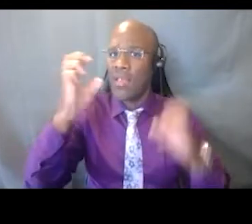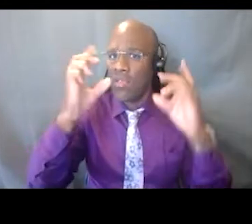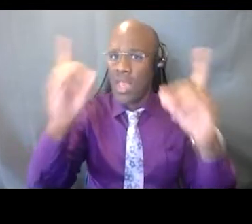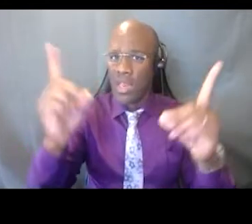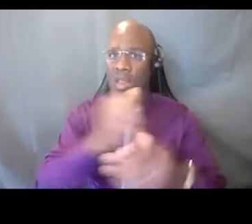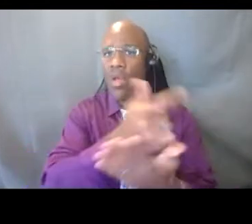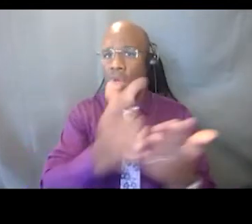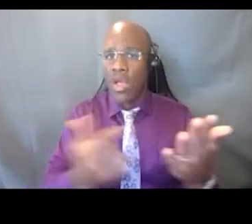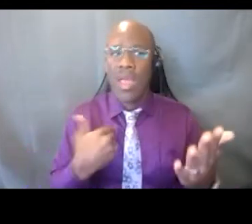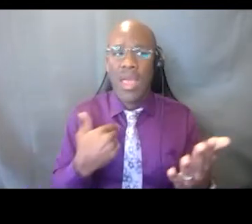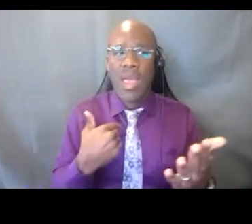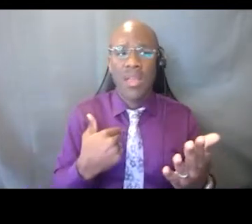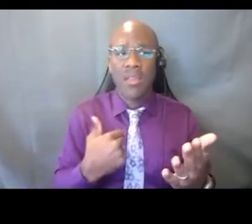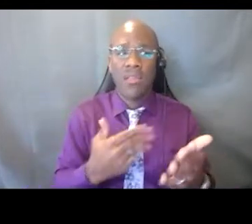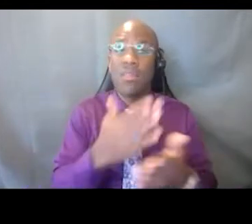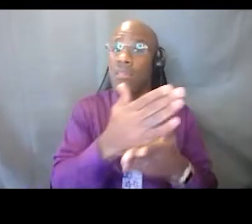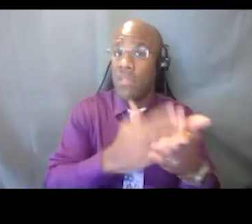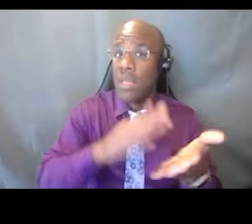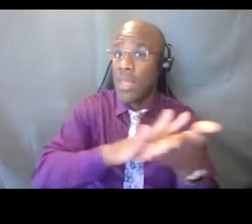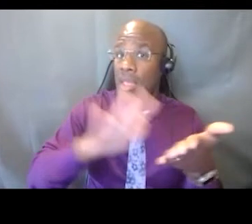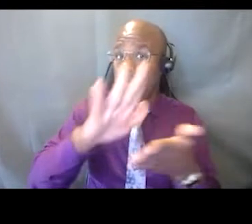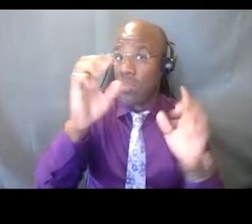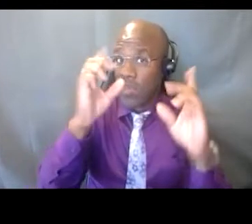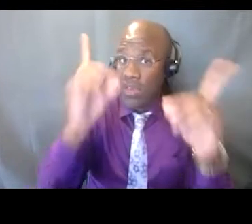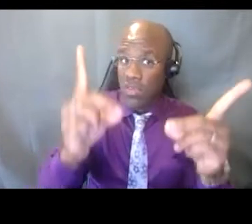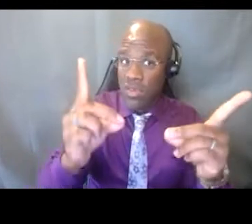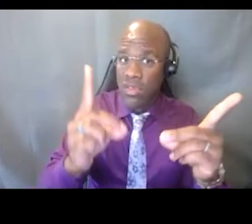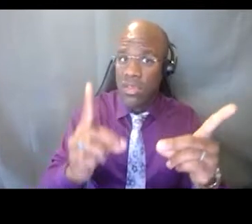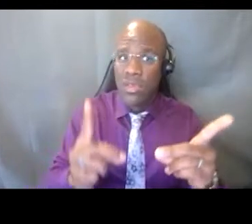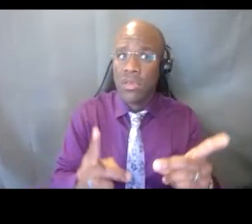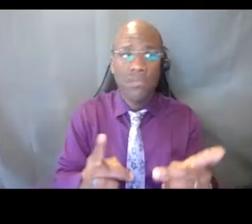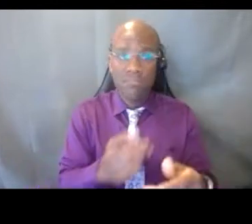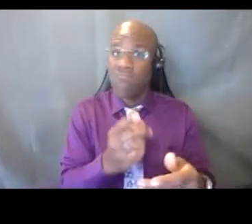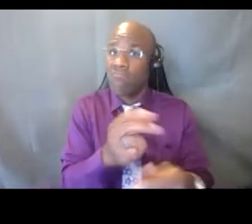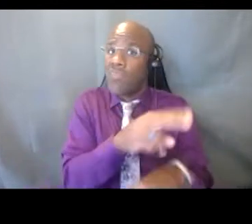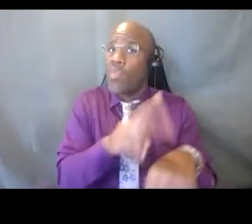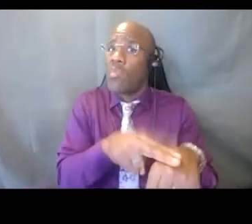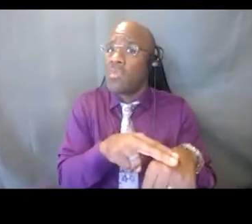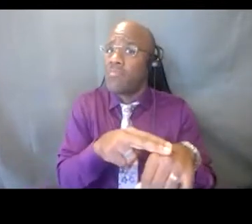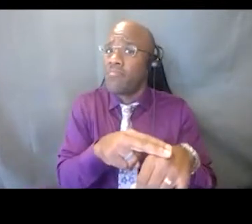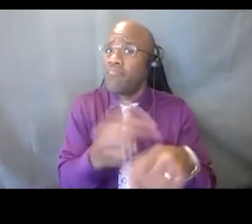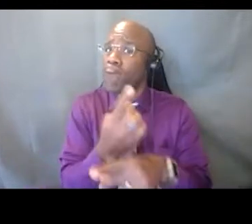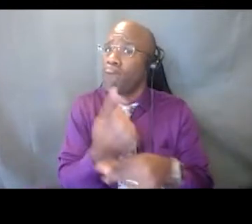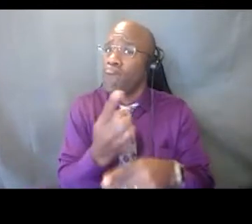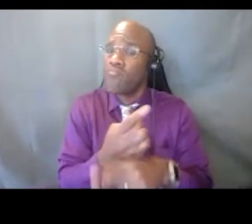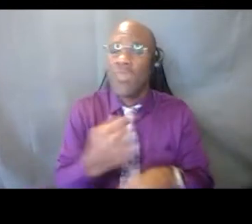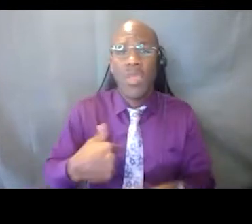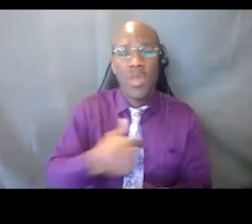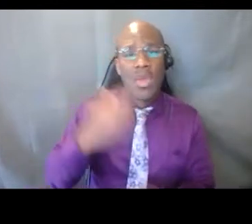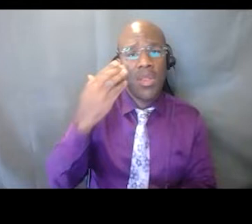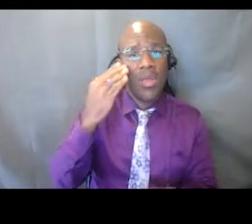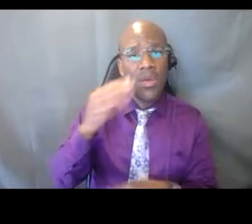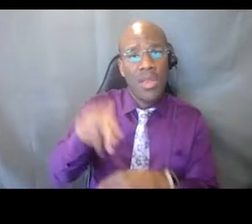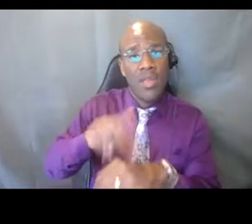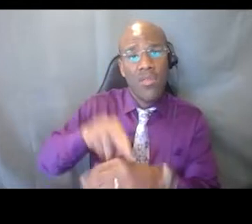some type of college education, which is not abnormal, because we know that from the National Center for Educational Statistics